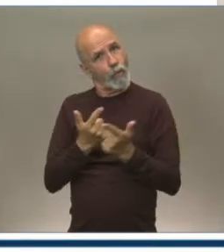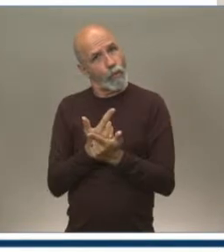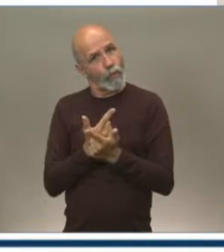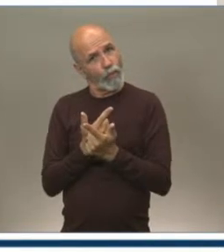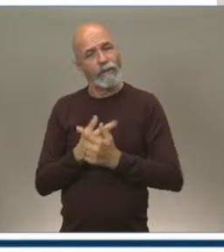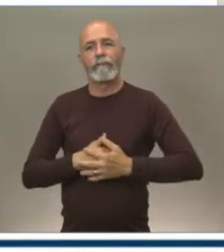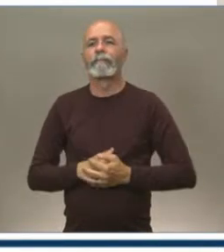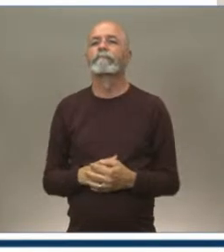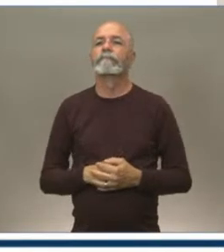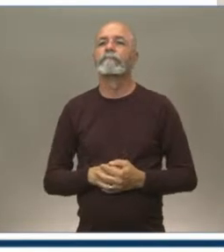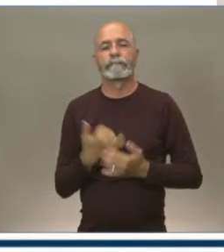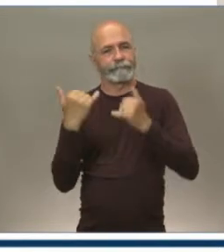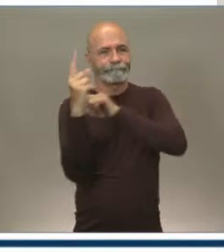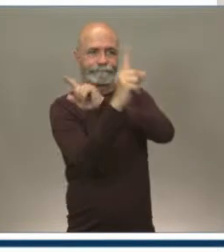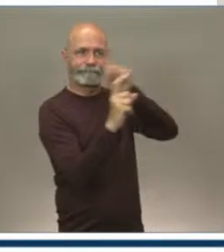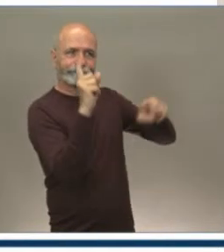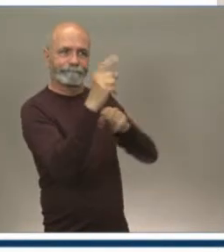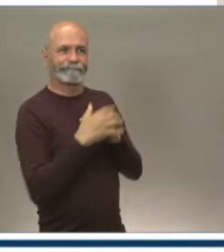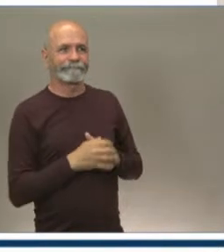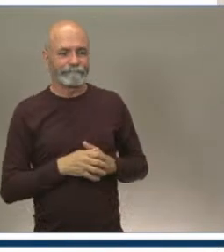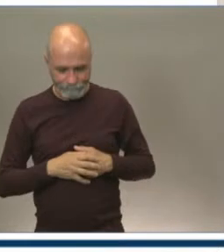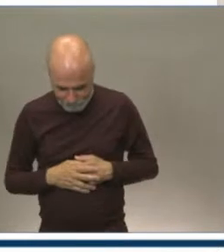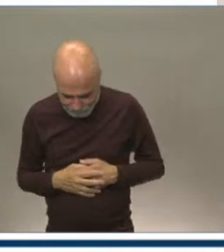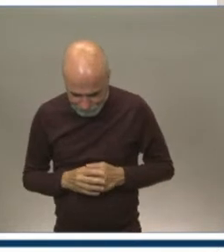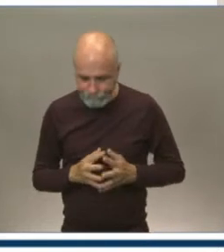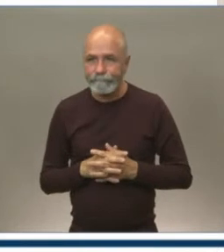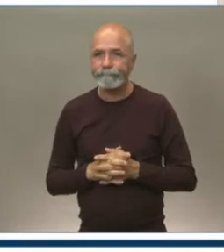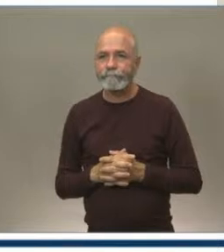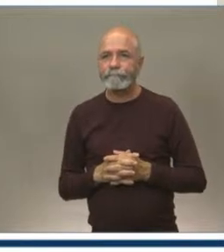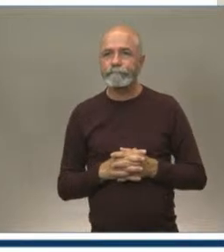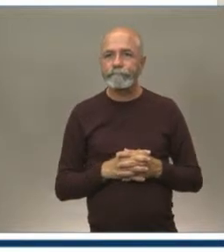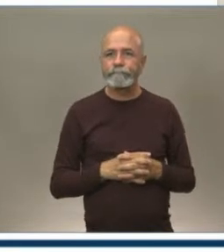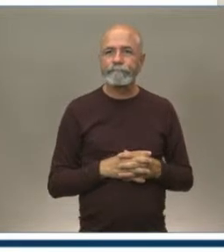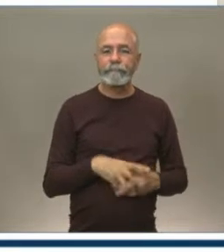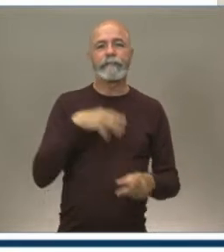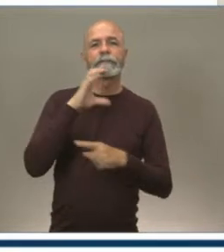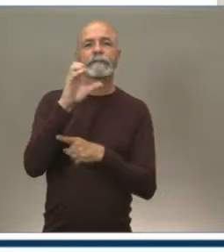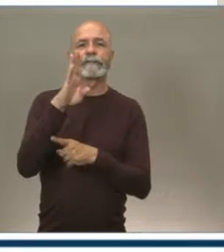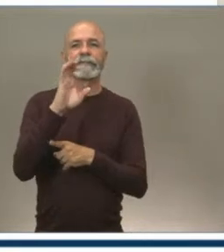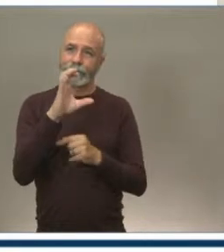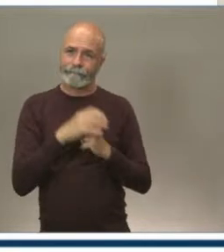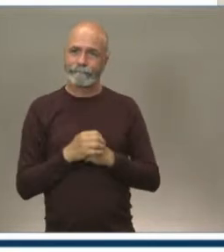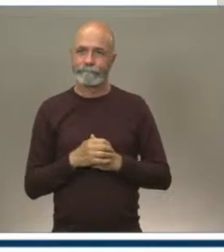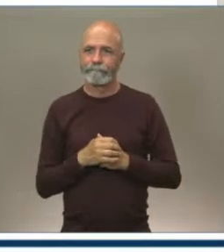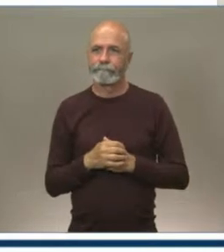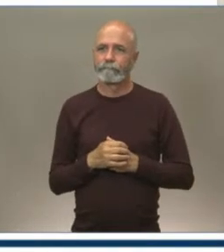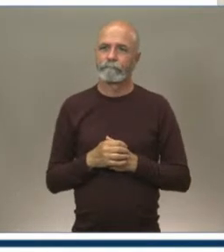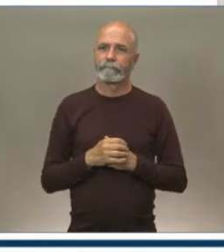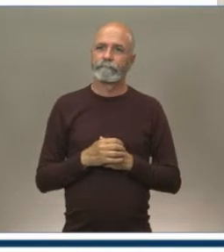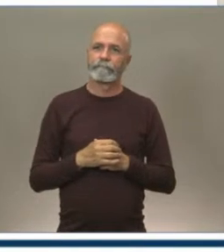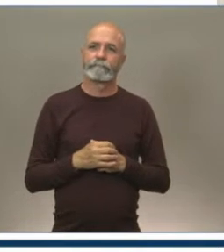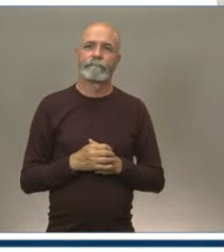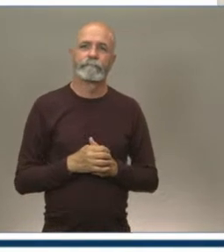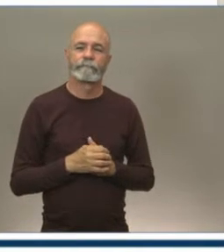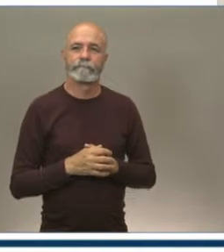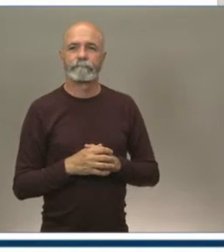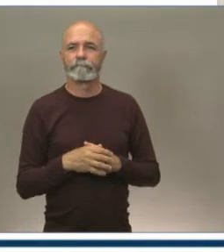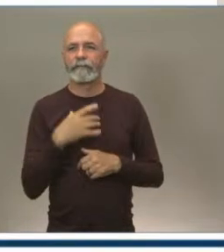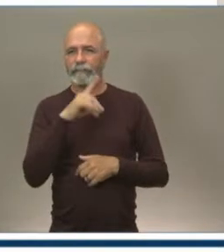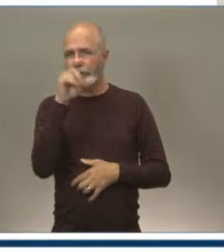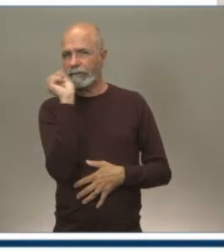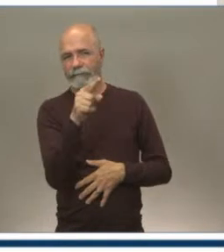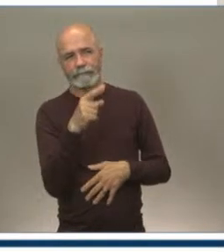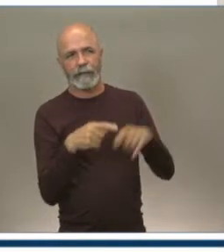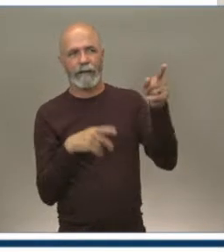take one question and one follow-up in the time that we have for today. We'll start with CBC's Blair Rhodes. Thank you. My question is for the Premier. You said